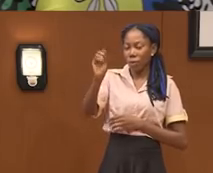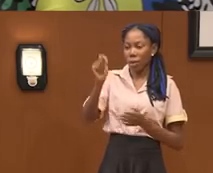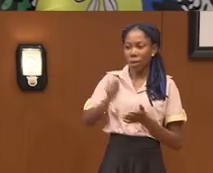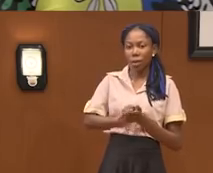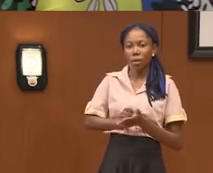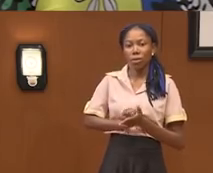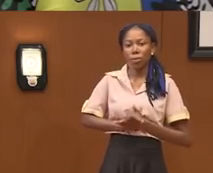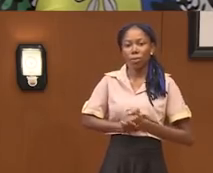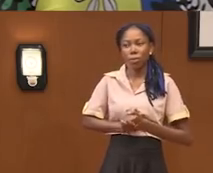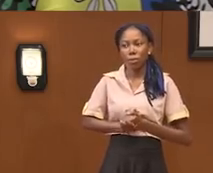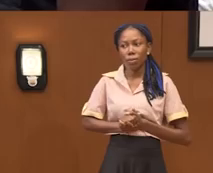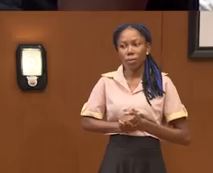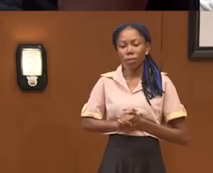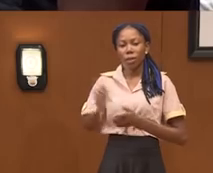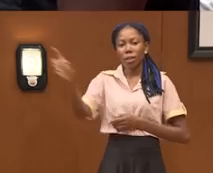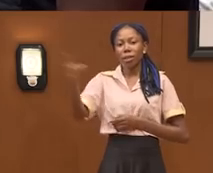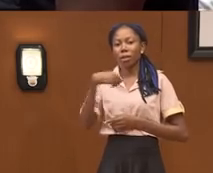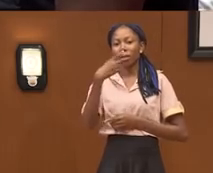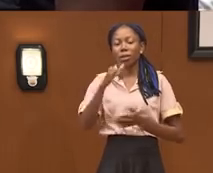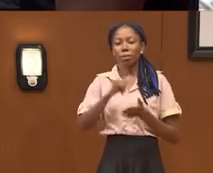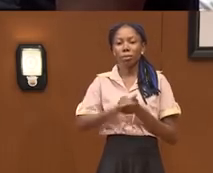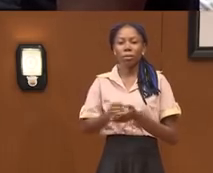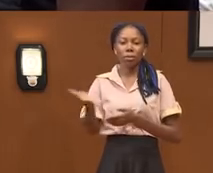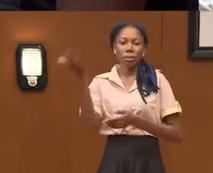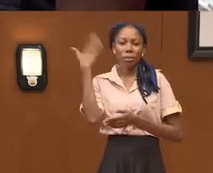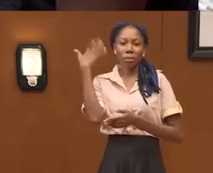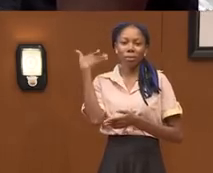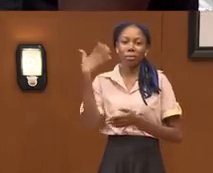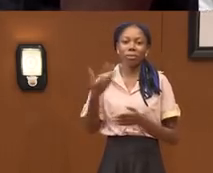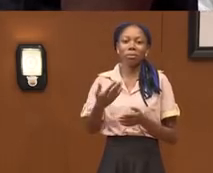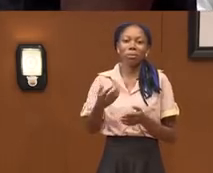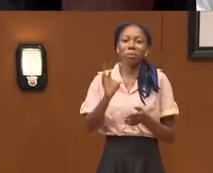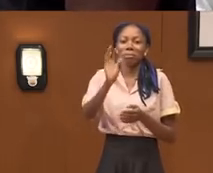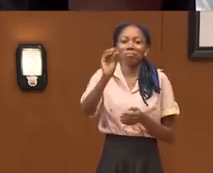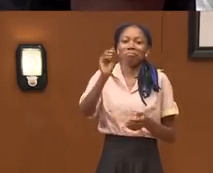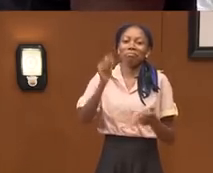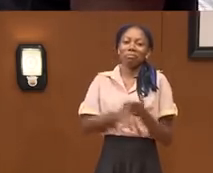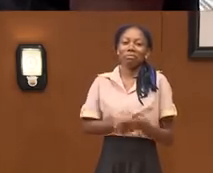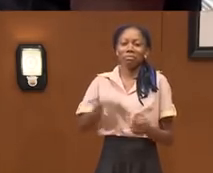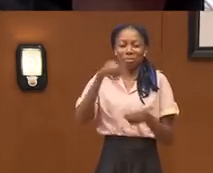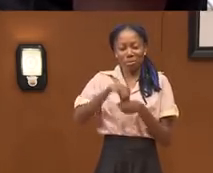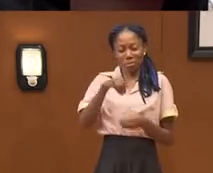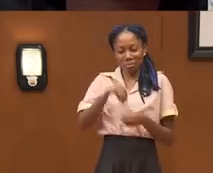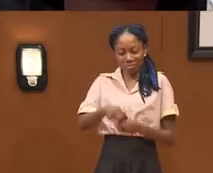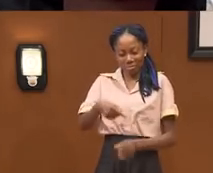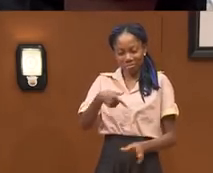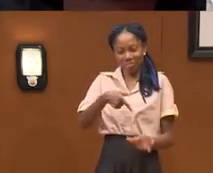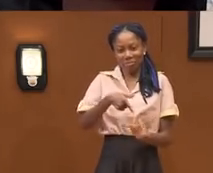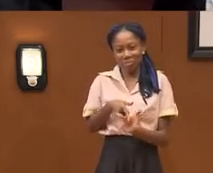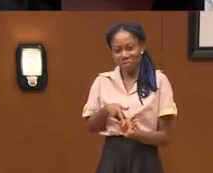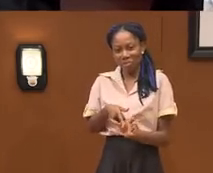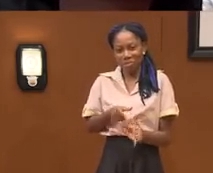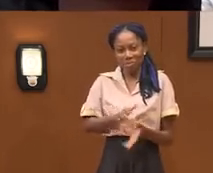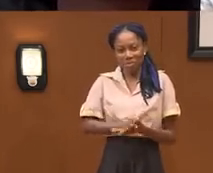even asking. 50,000 you collected from filling station. Where is the money? The what? My lord. How much is that? I don't know. 50,000 you